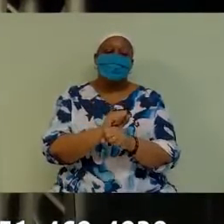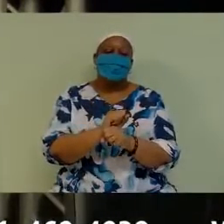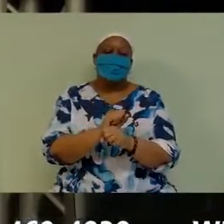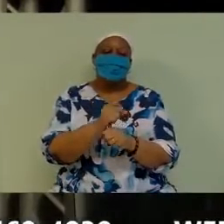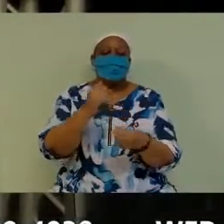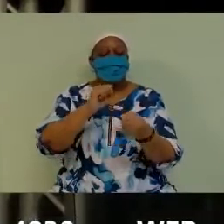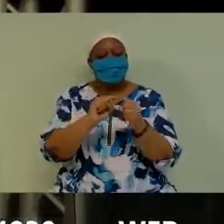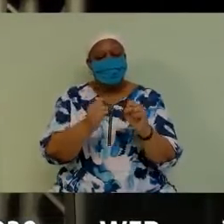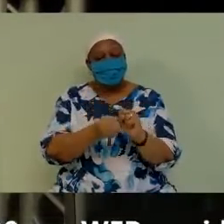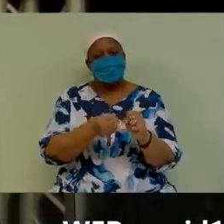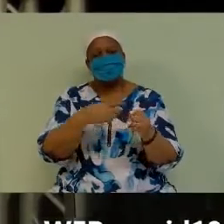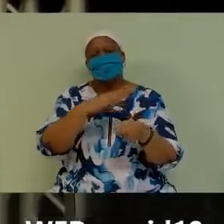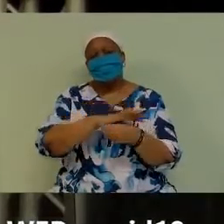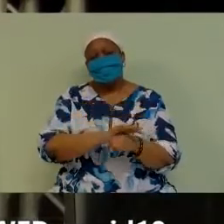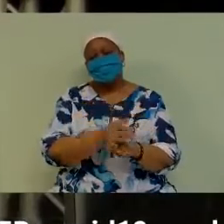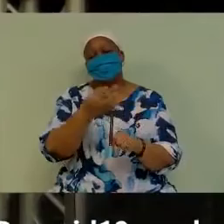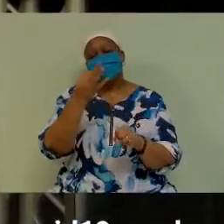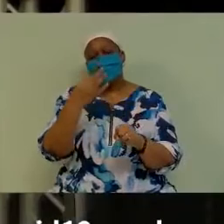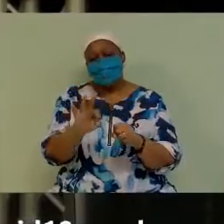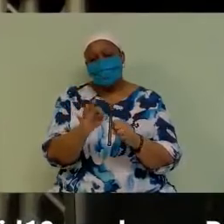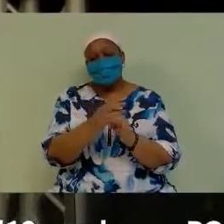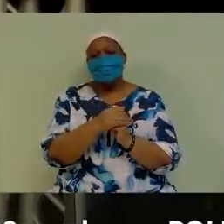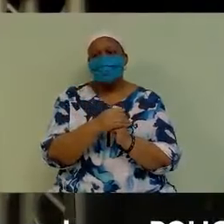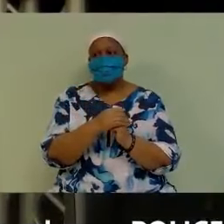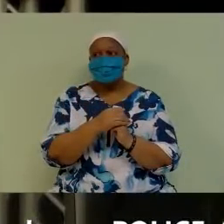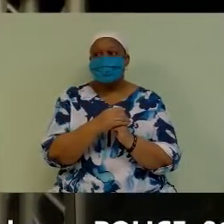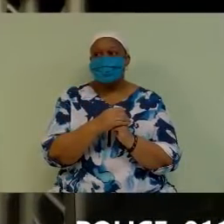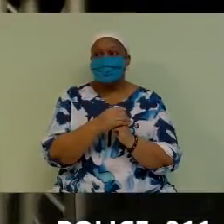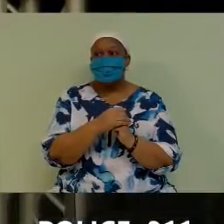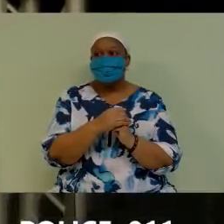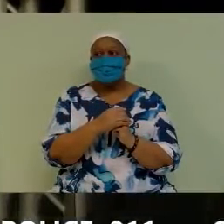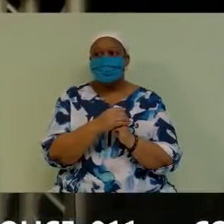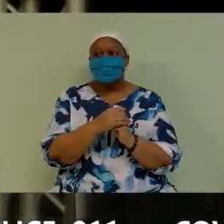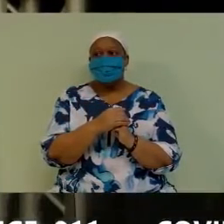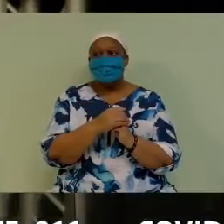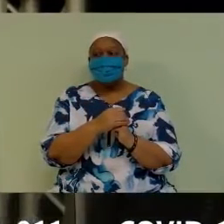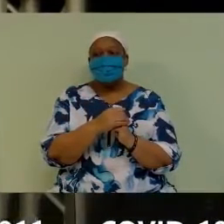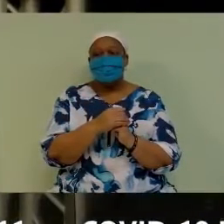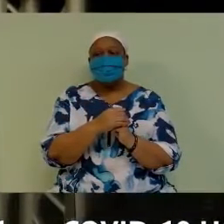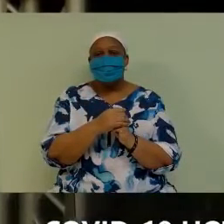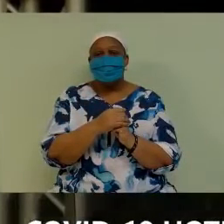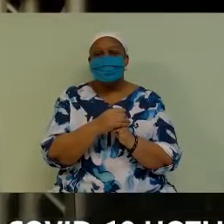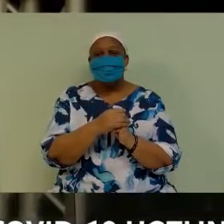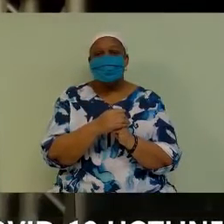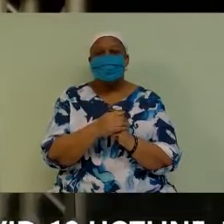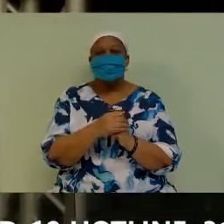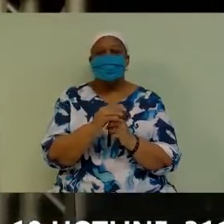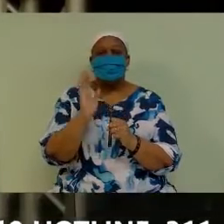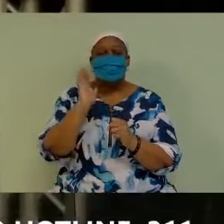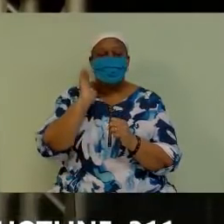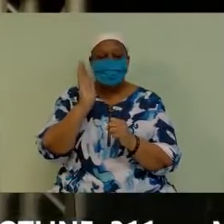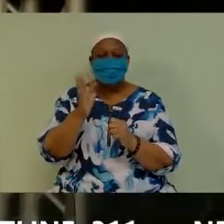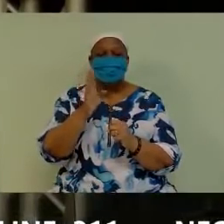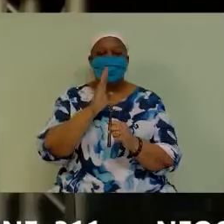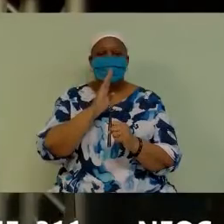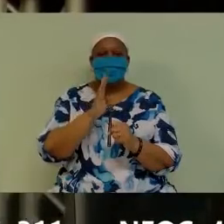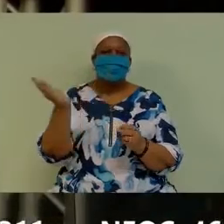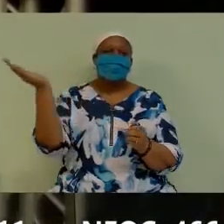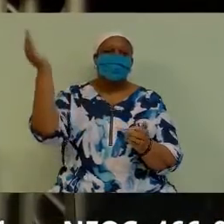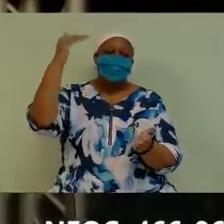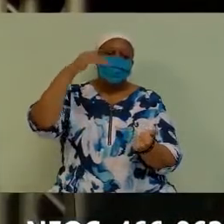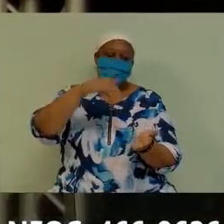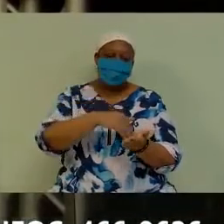in the fight against the COVID-19 pandemic. We will be back next